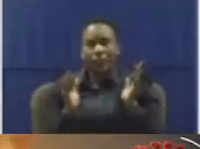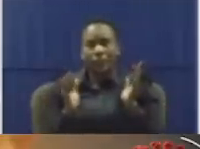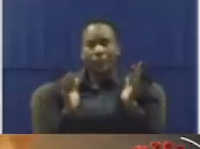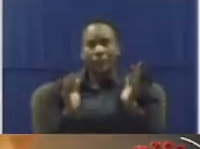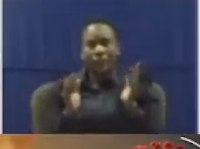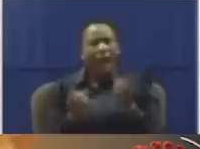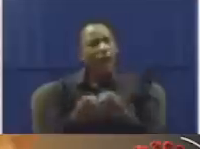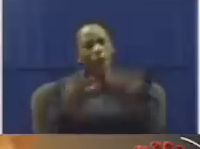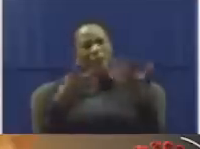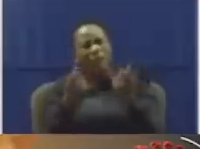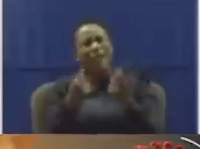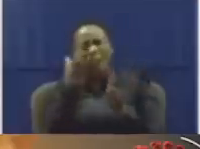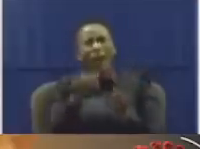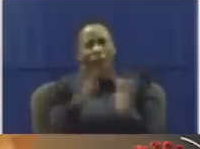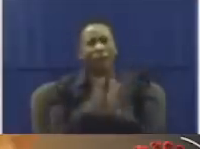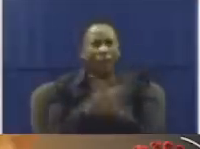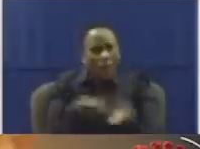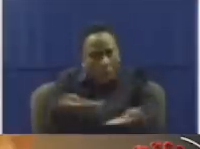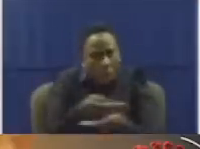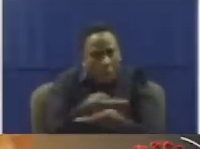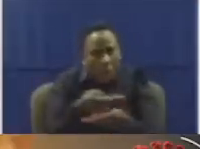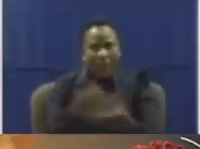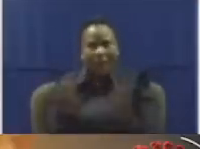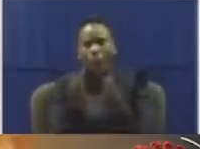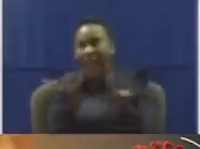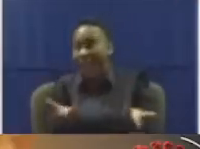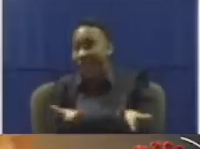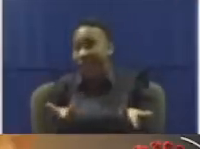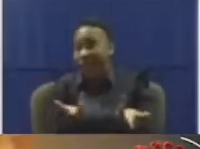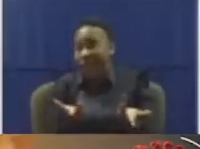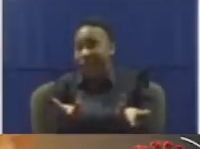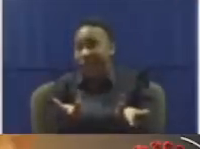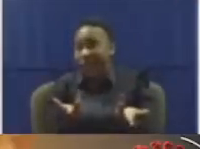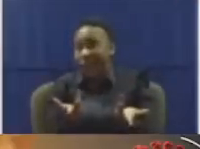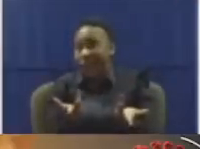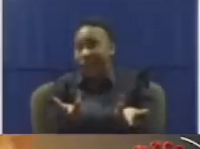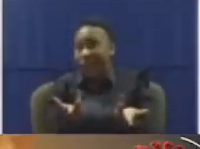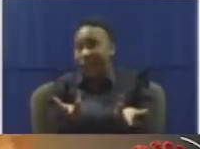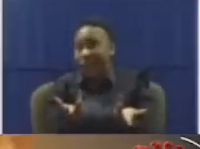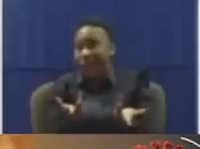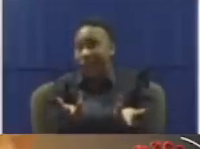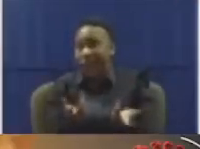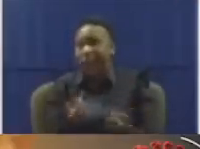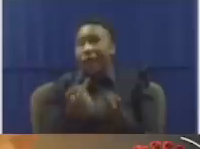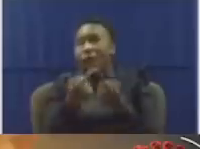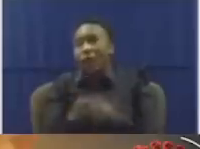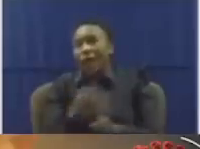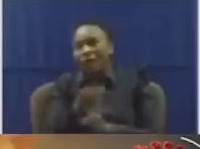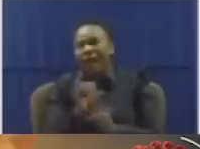stashed away in homes if you can afford to turn a blind eye to $4 million?